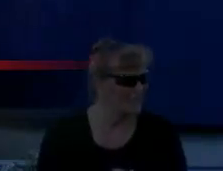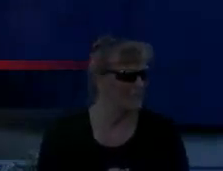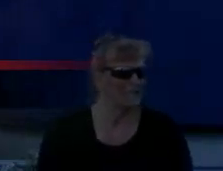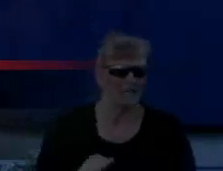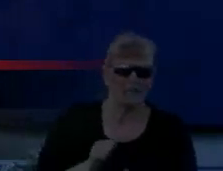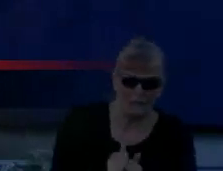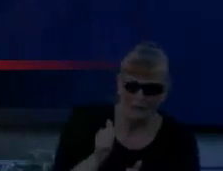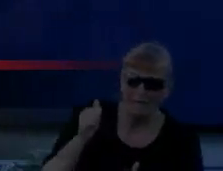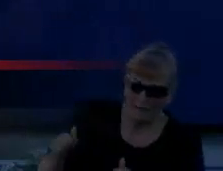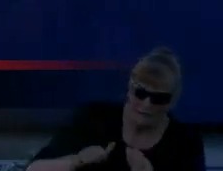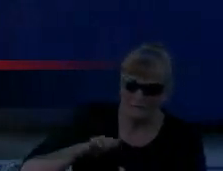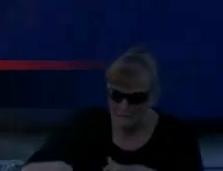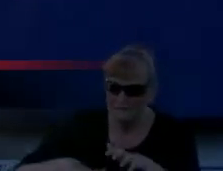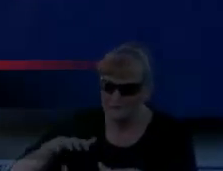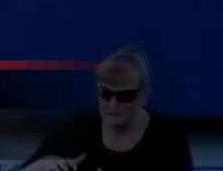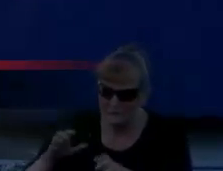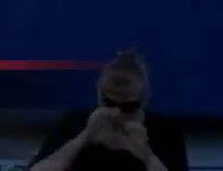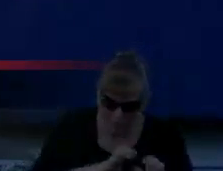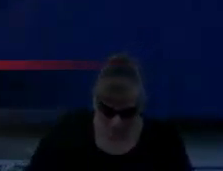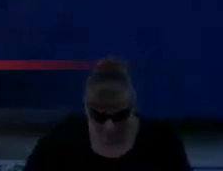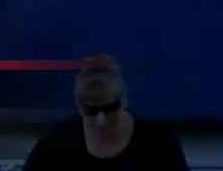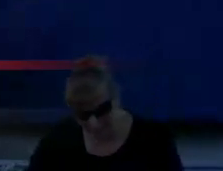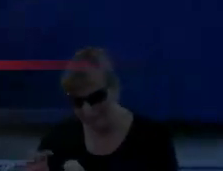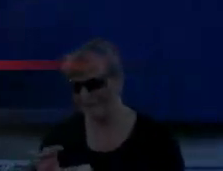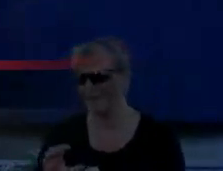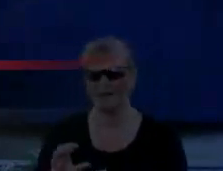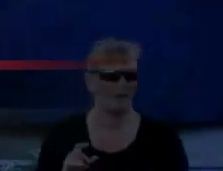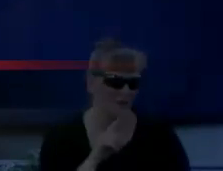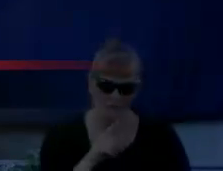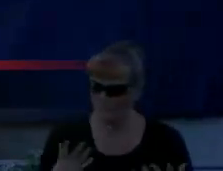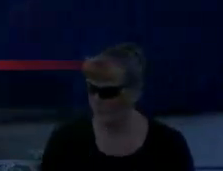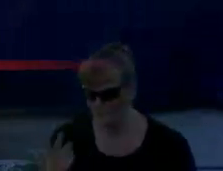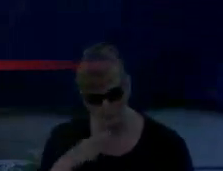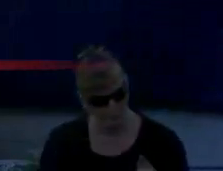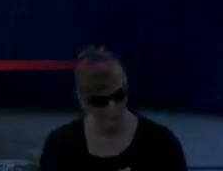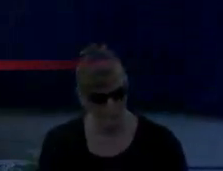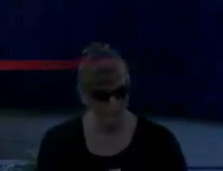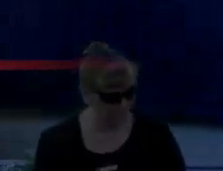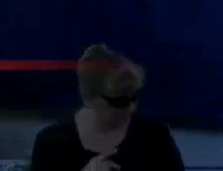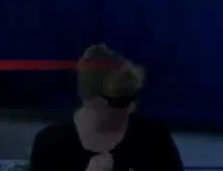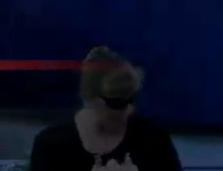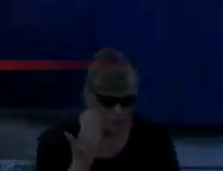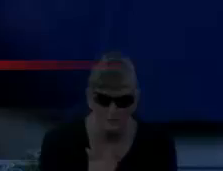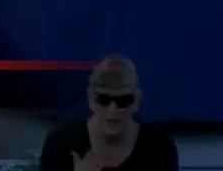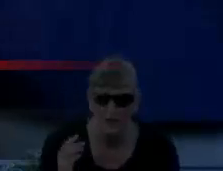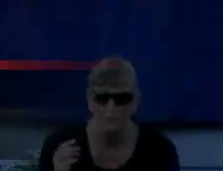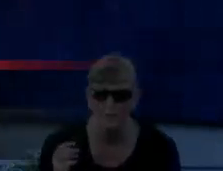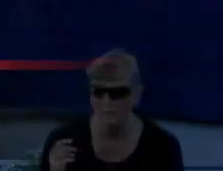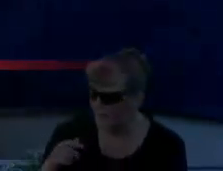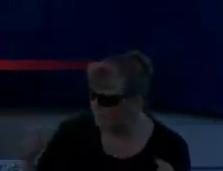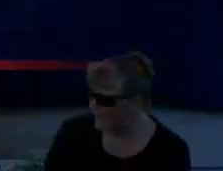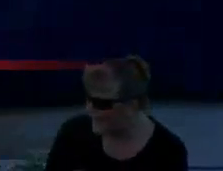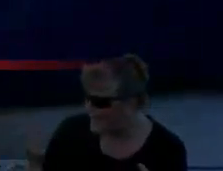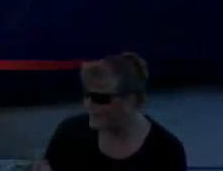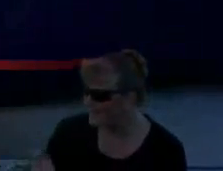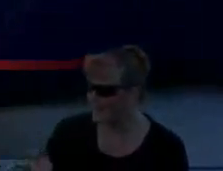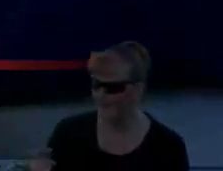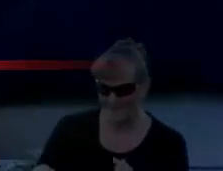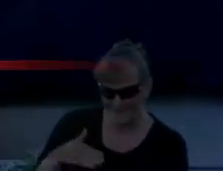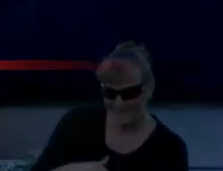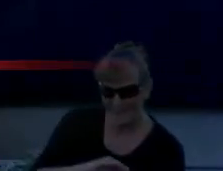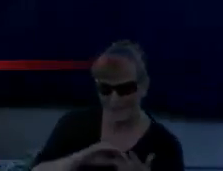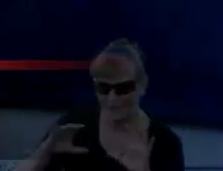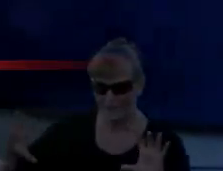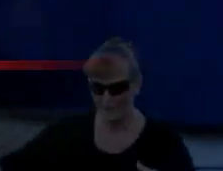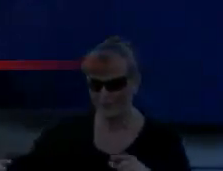swims, and sleepless nights are too much for many people. All they need to do to stop the pain is ring a little brass bell that hangs in the middle of